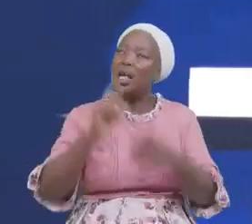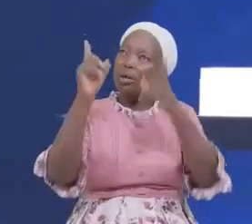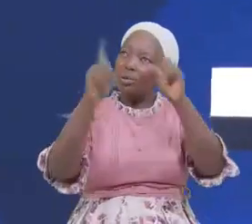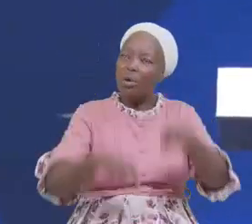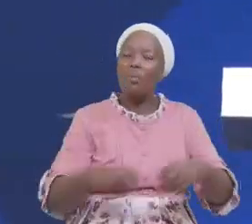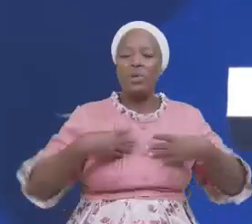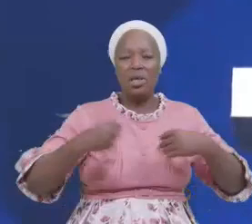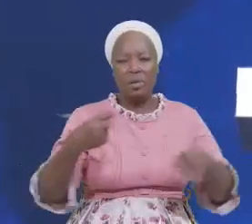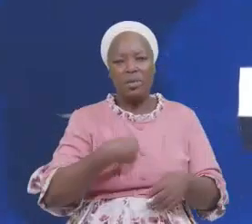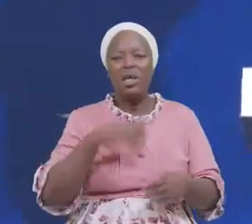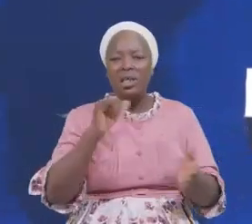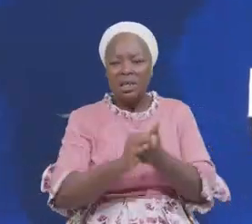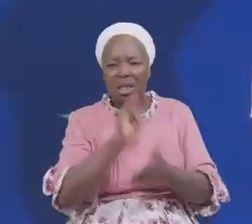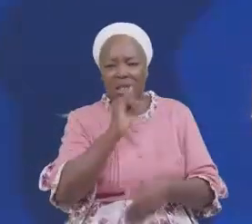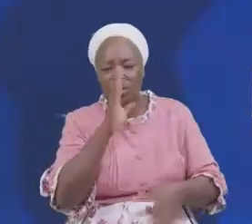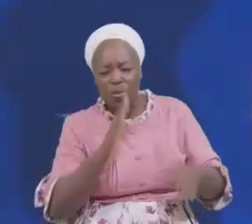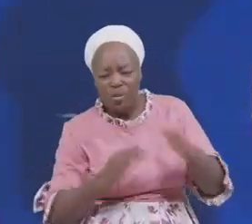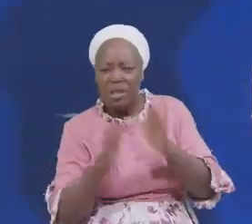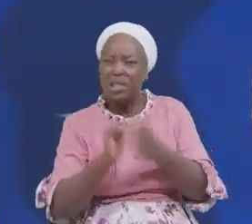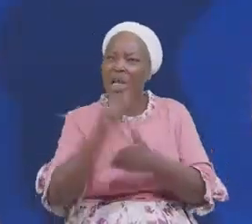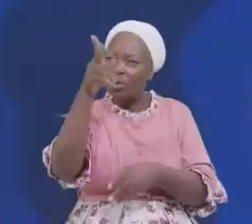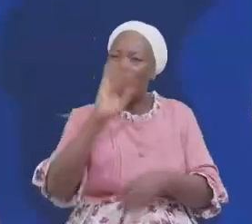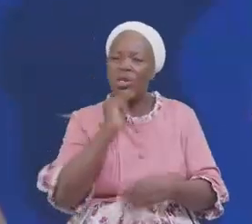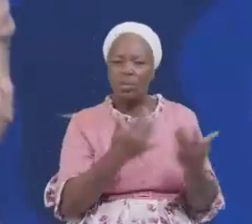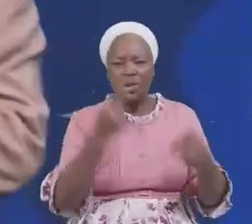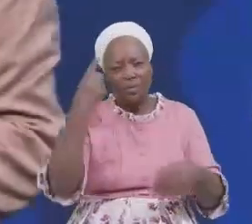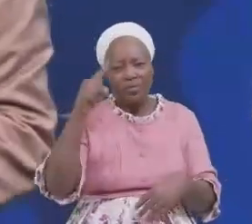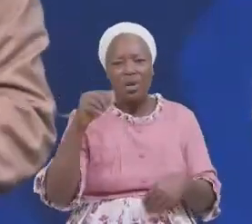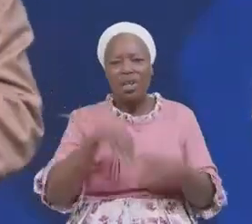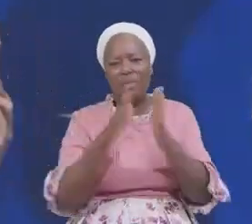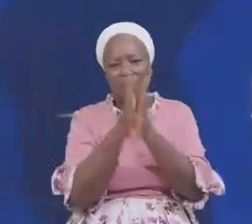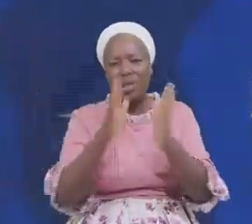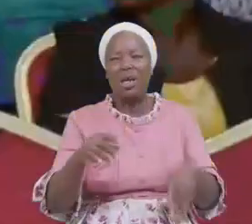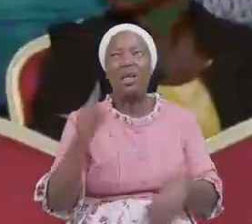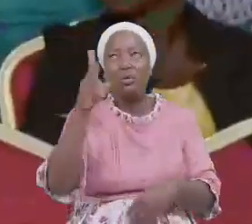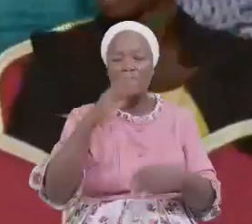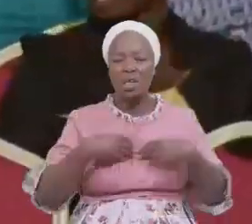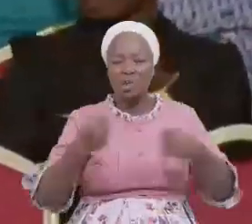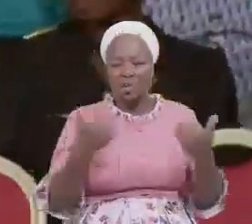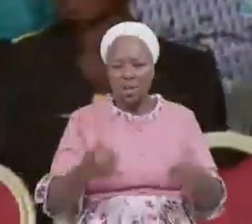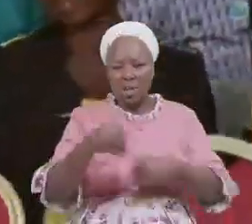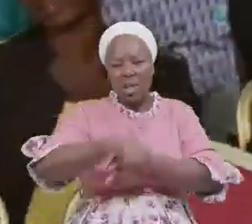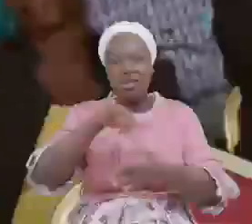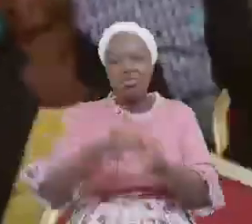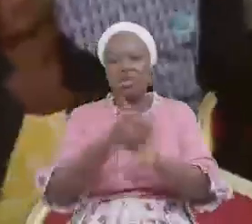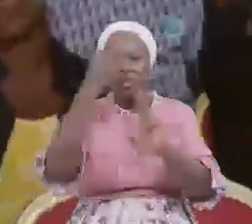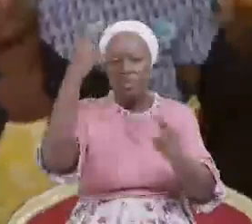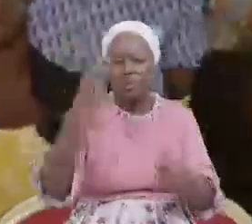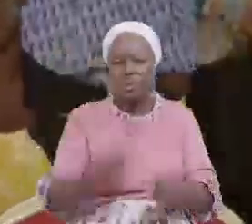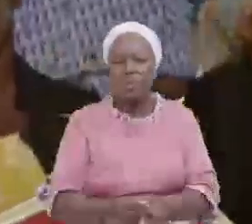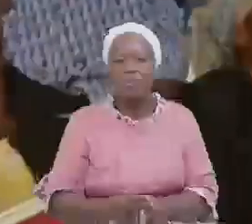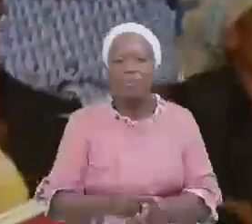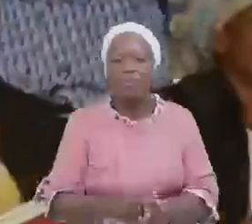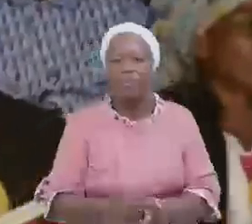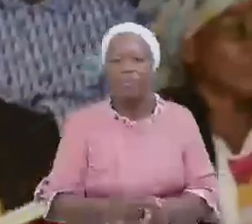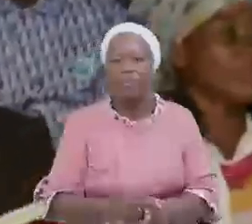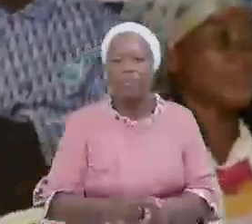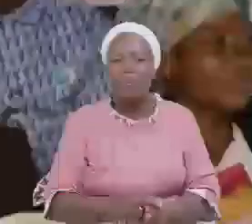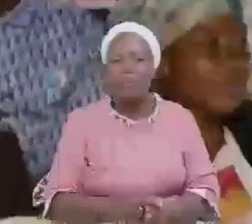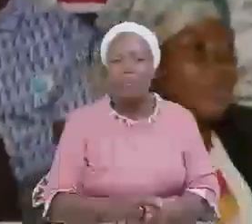the humility. It's waiting forward prayer. It will heal you tonight in Jesus' name.